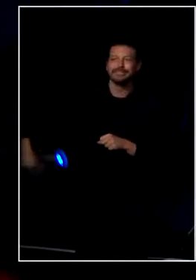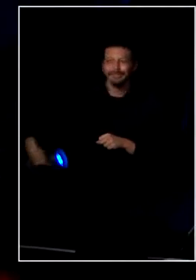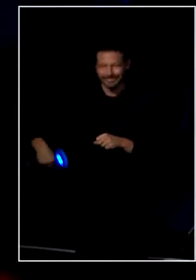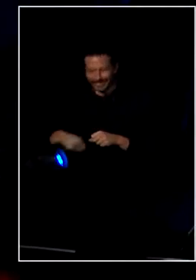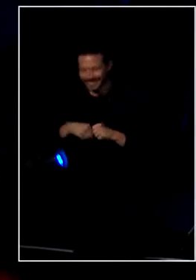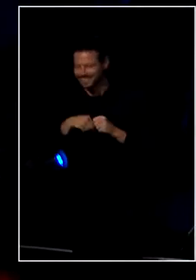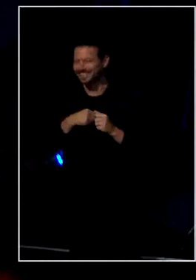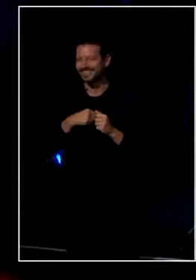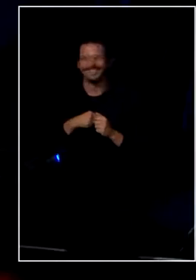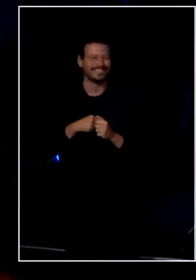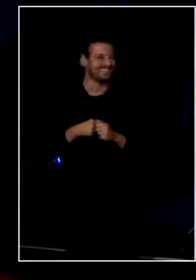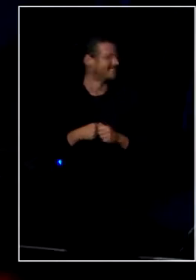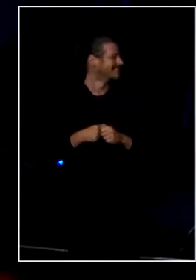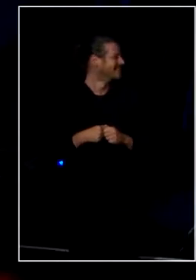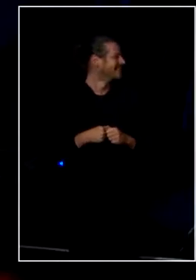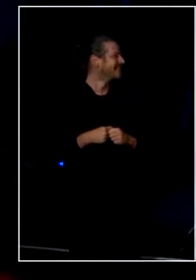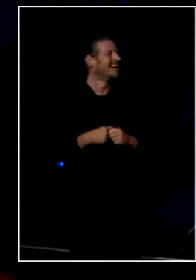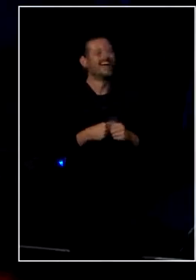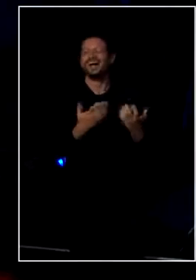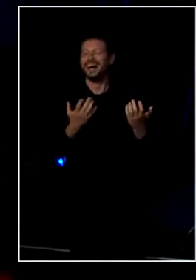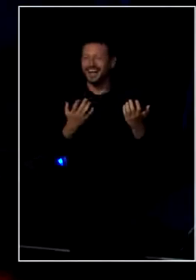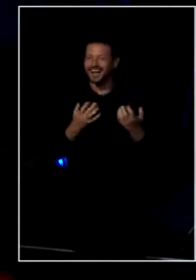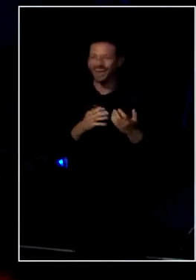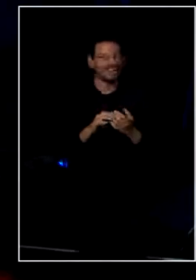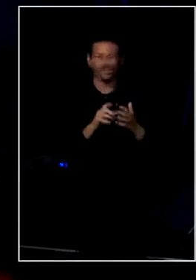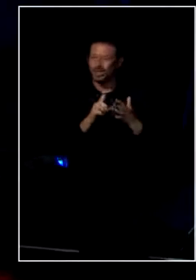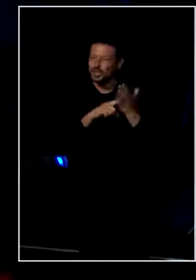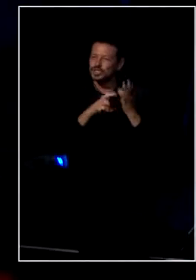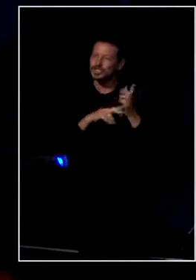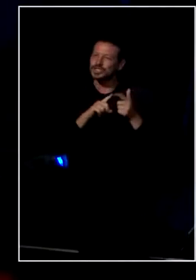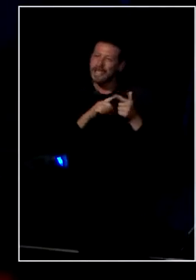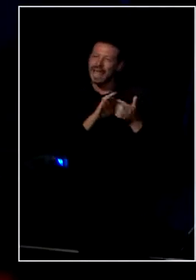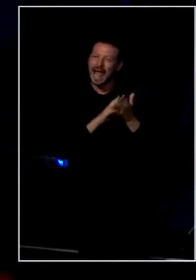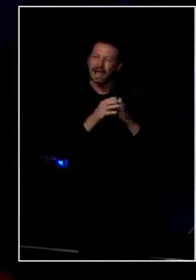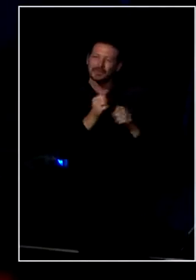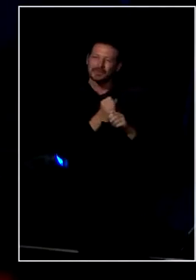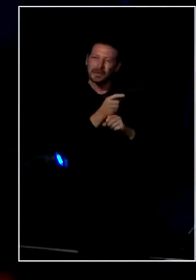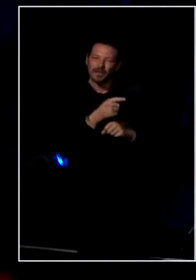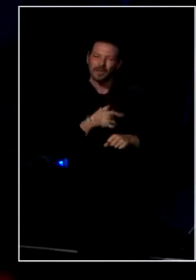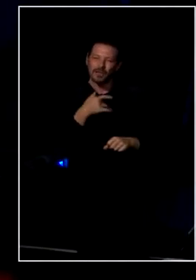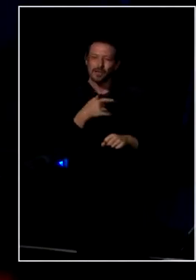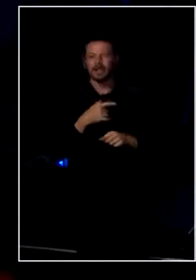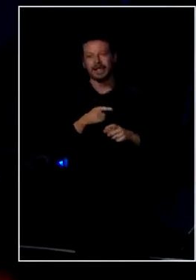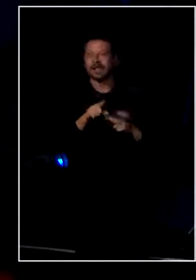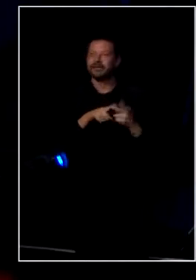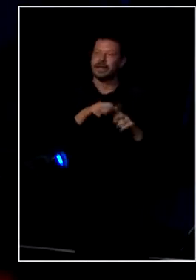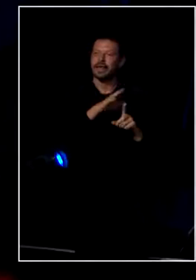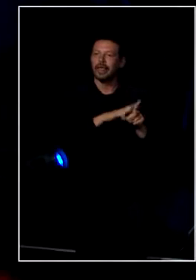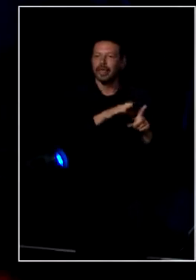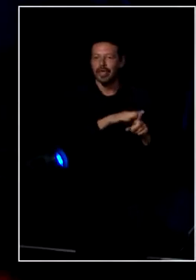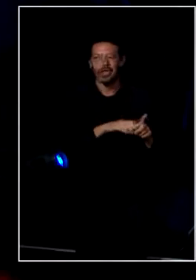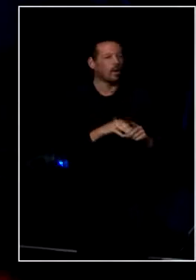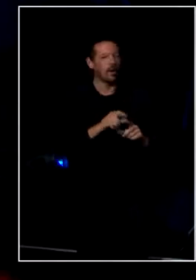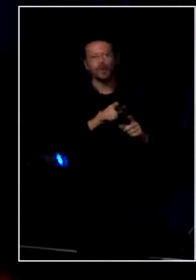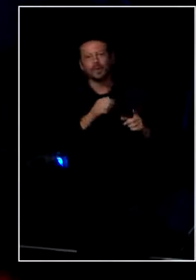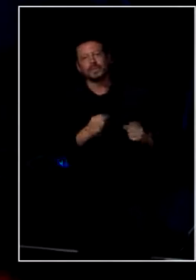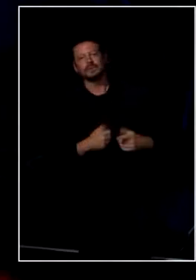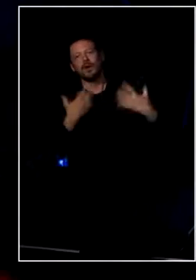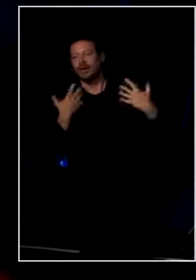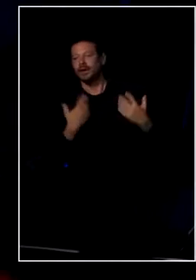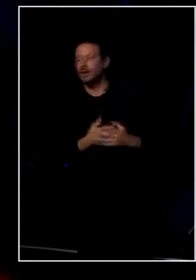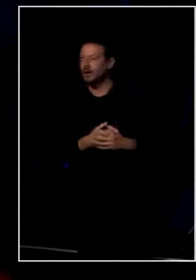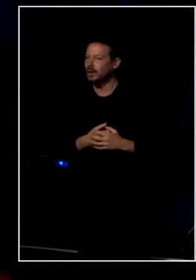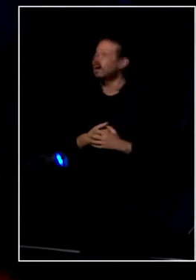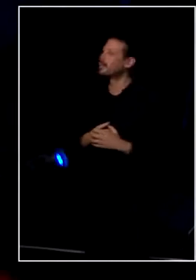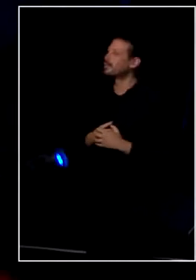it when people are saying things to you that make you feel, some of that stuff where it's like, oh, you're so inspiring or... Well, one thing I like,